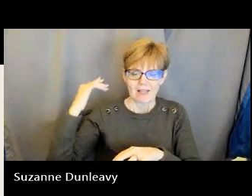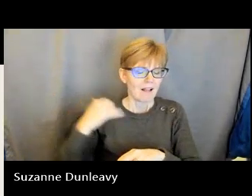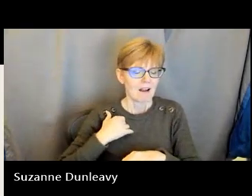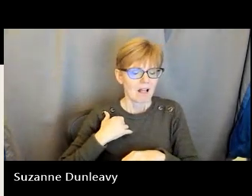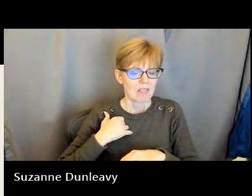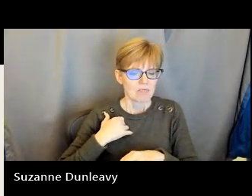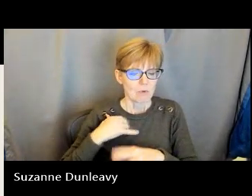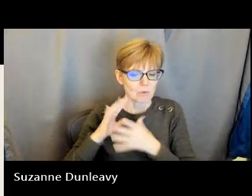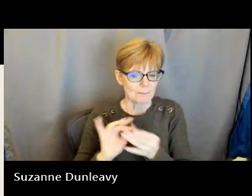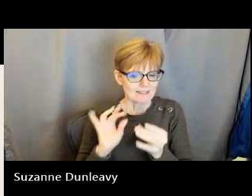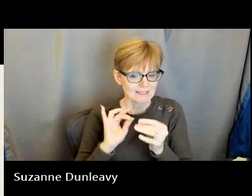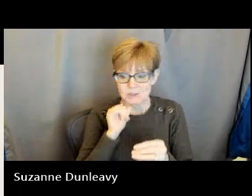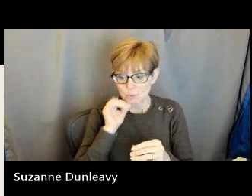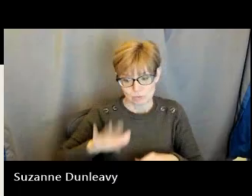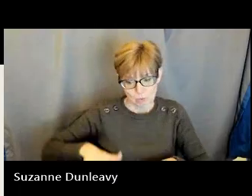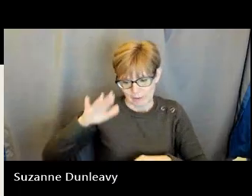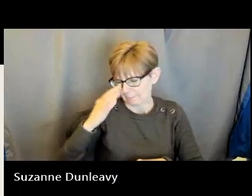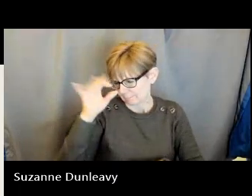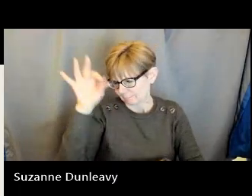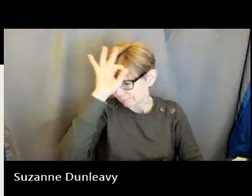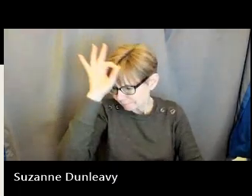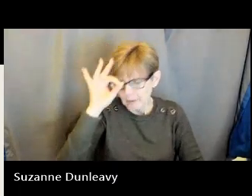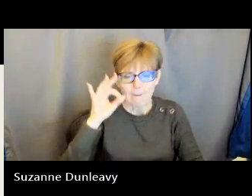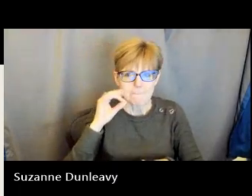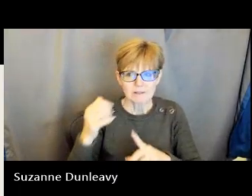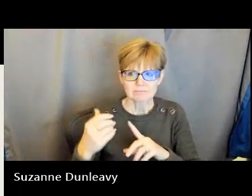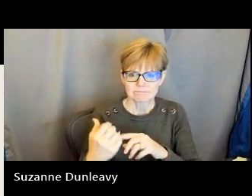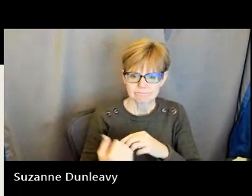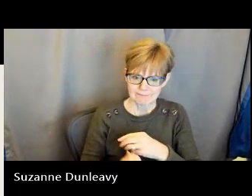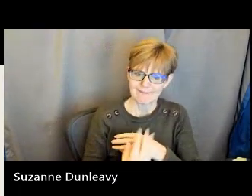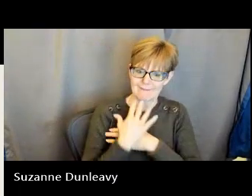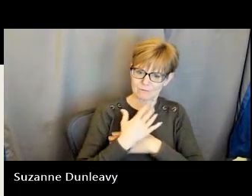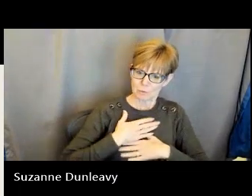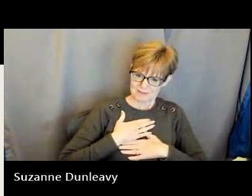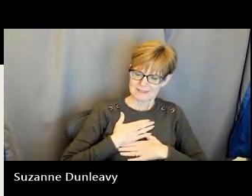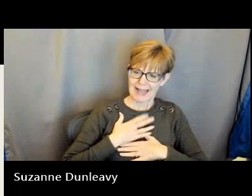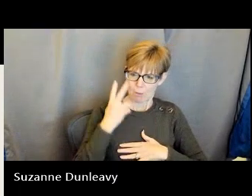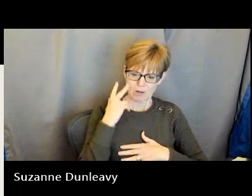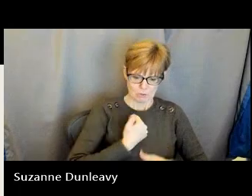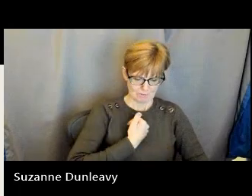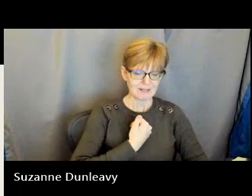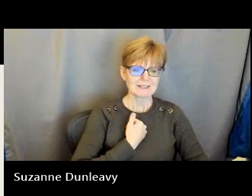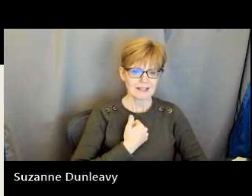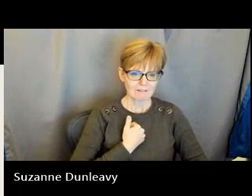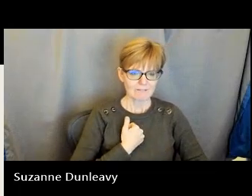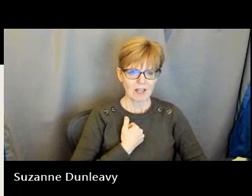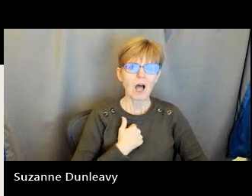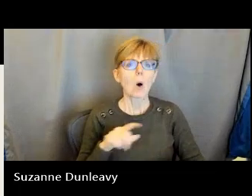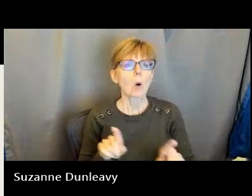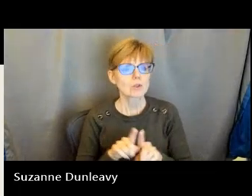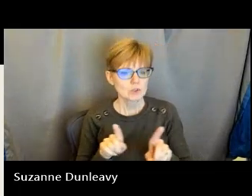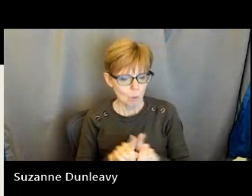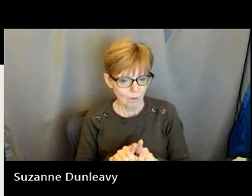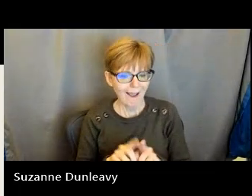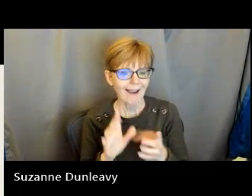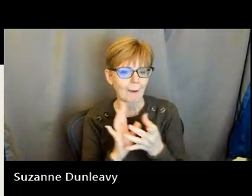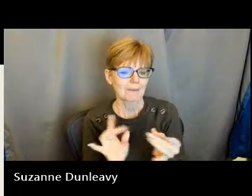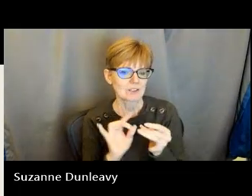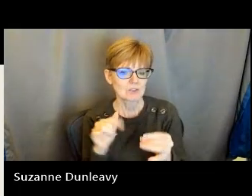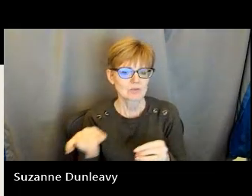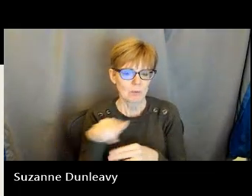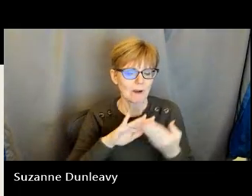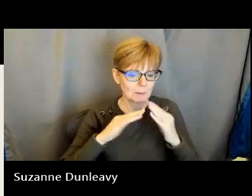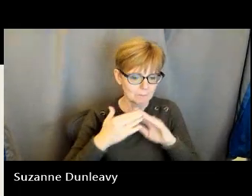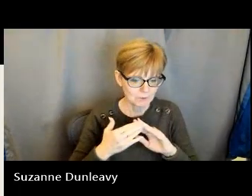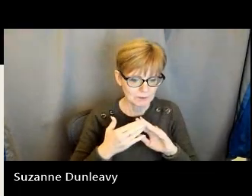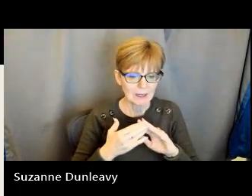myself and others. I also received other messages from my own community about being lighter skinned or having what we call good